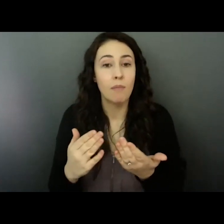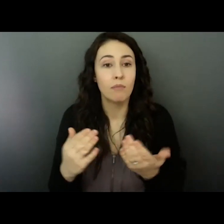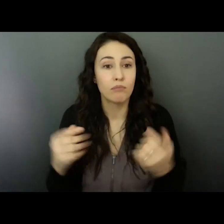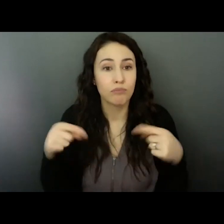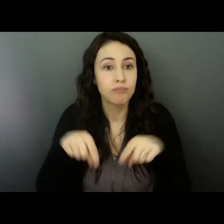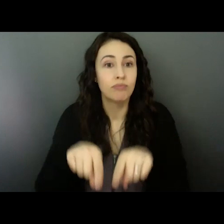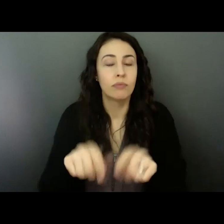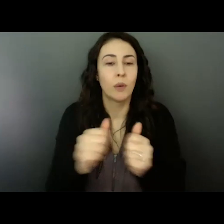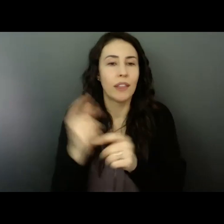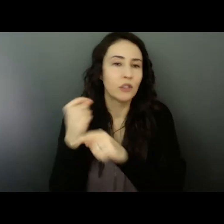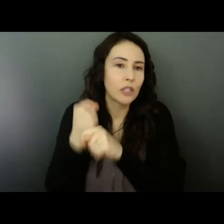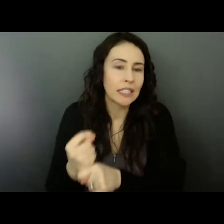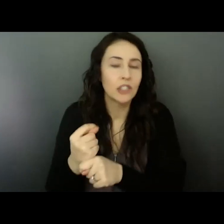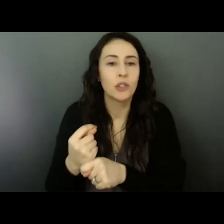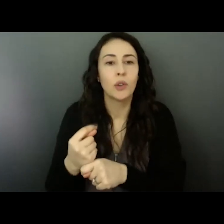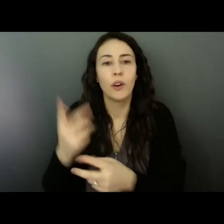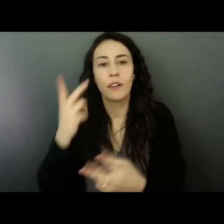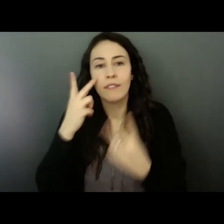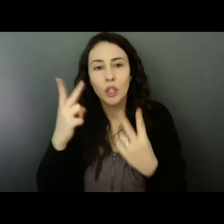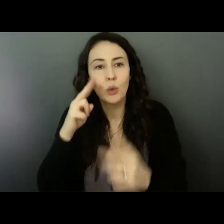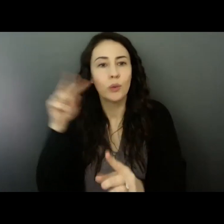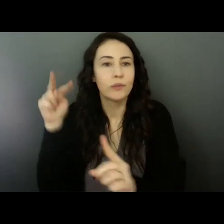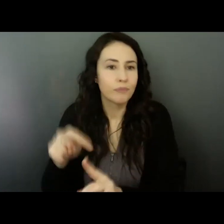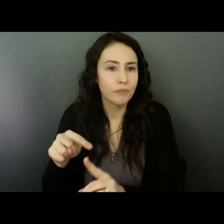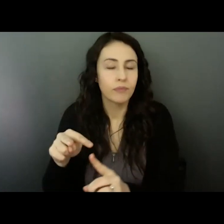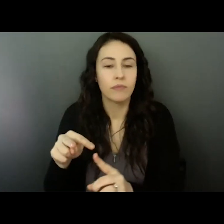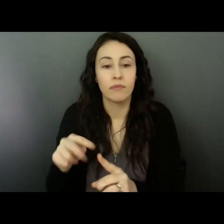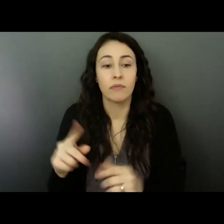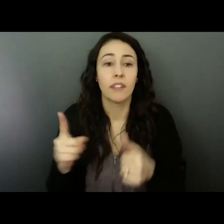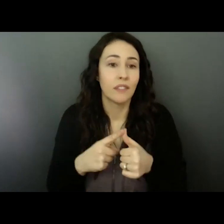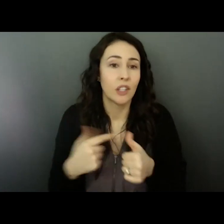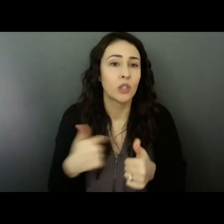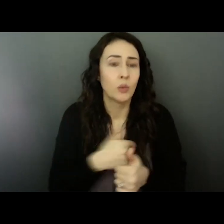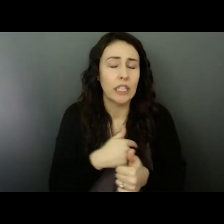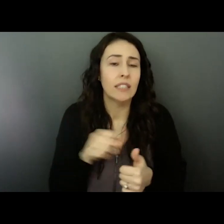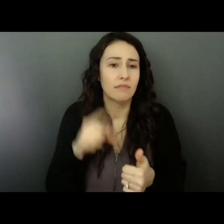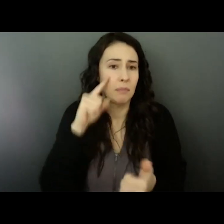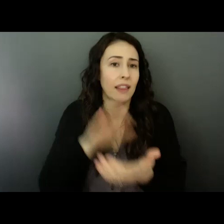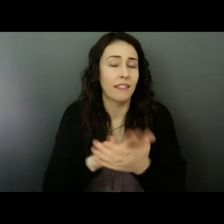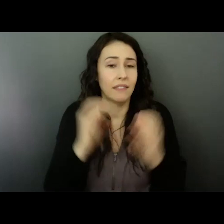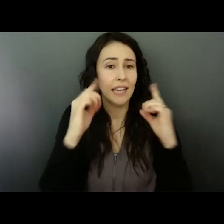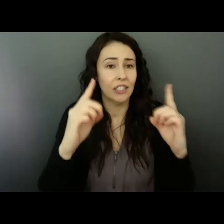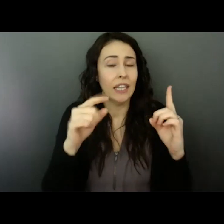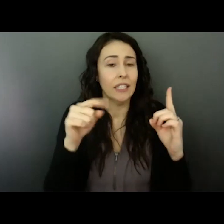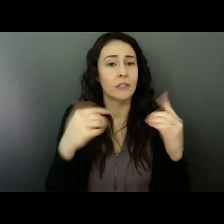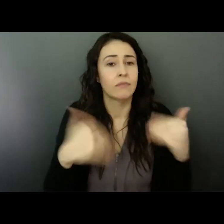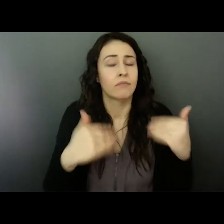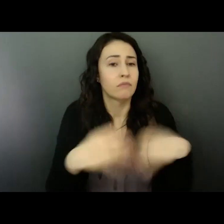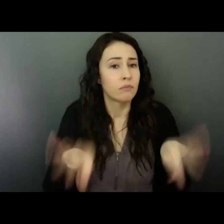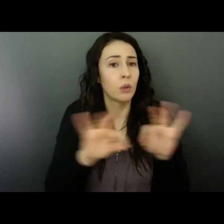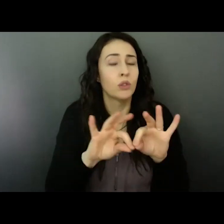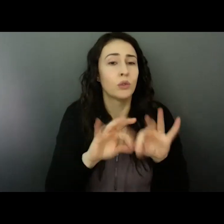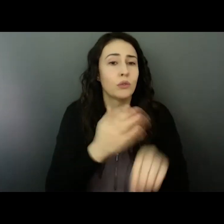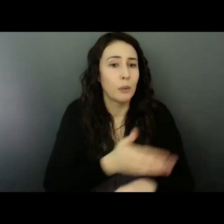and traditional views in higher ed. First, we deeply believe that education is key to improving the lives of individuals,